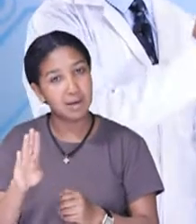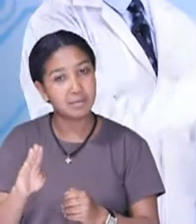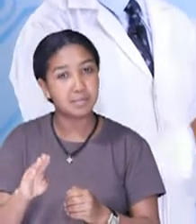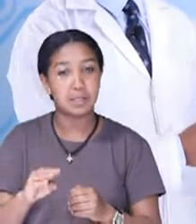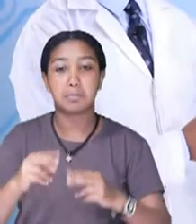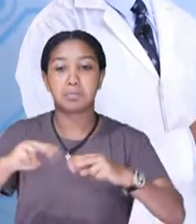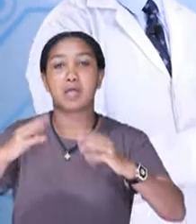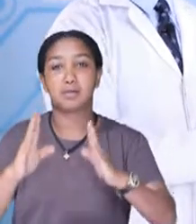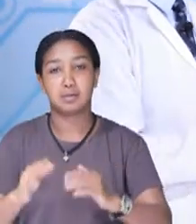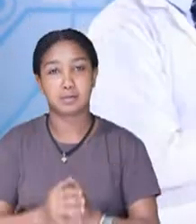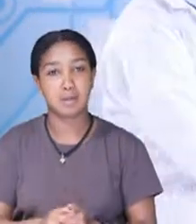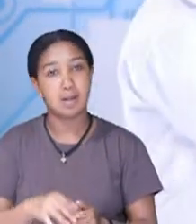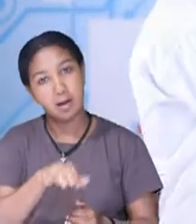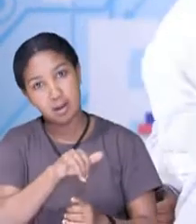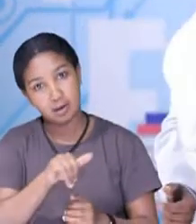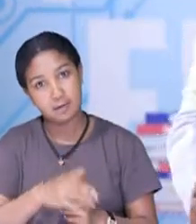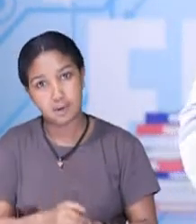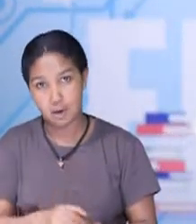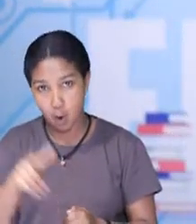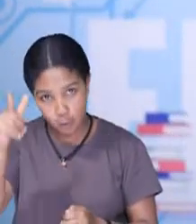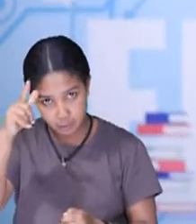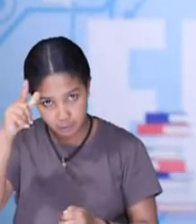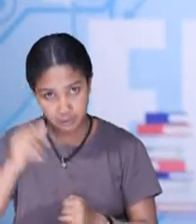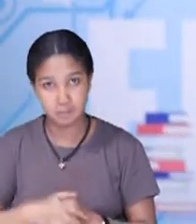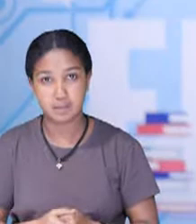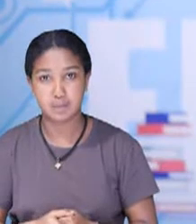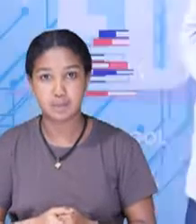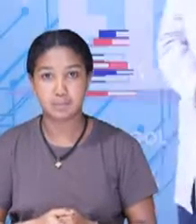some scientists like Louis Pasteur,